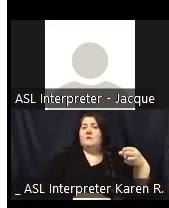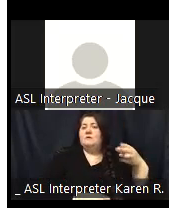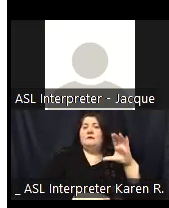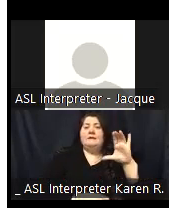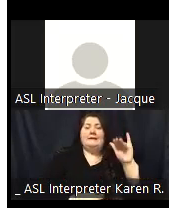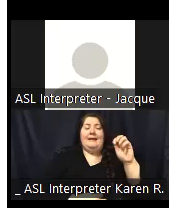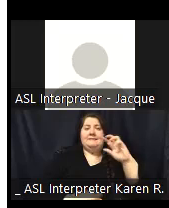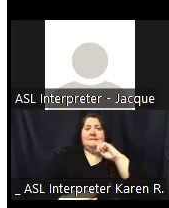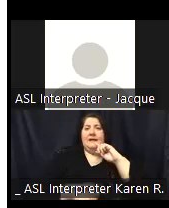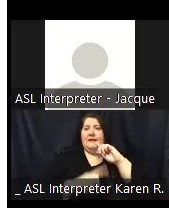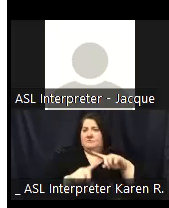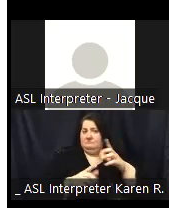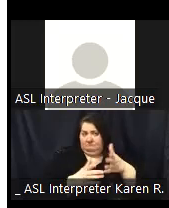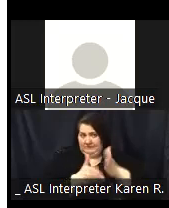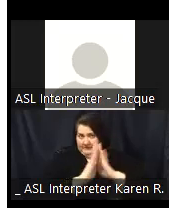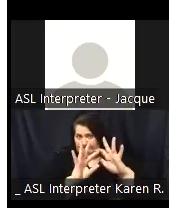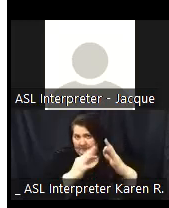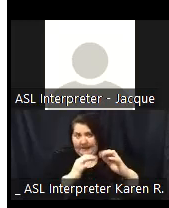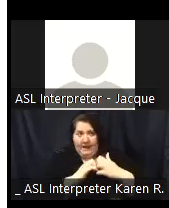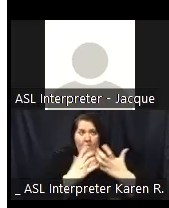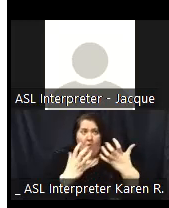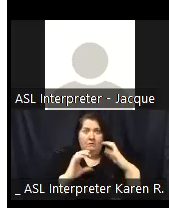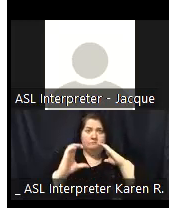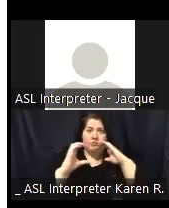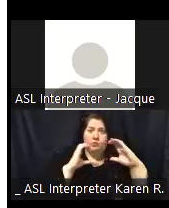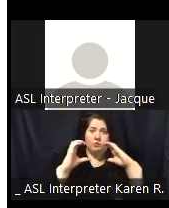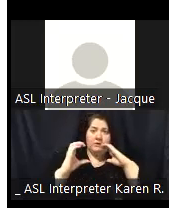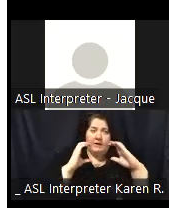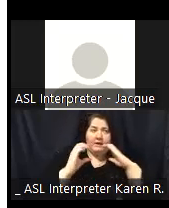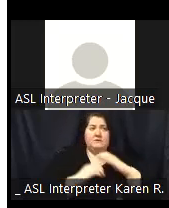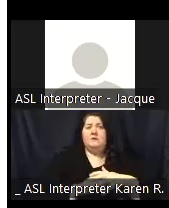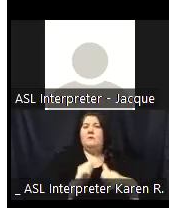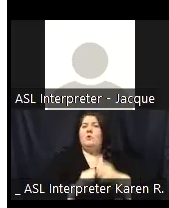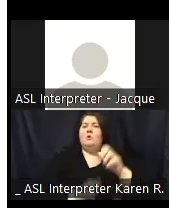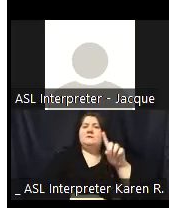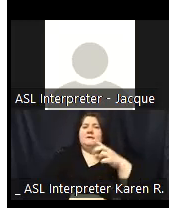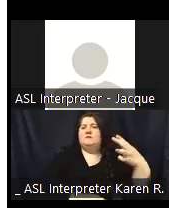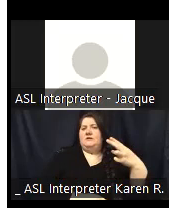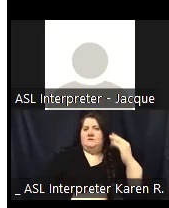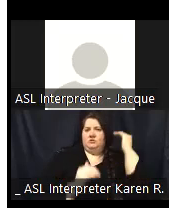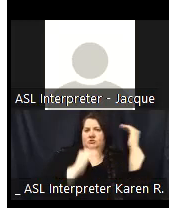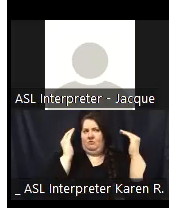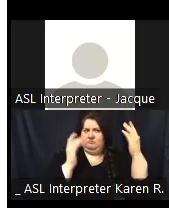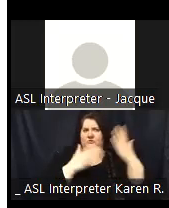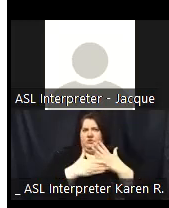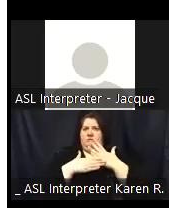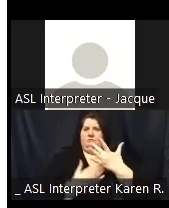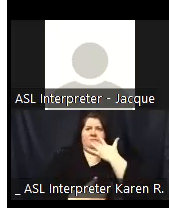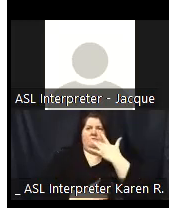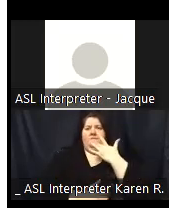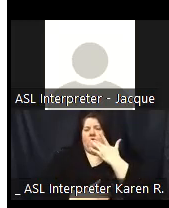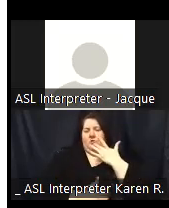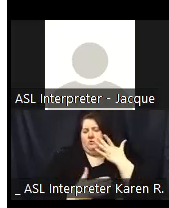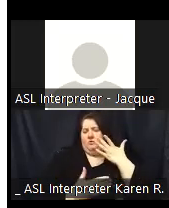answered, ask the family how they'd like to communicate. Most DHH adults are great at sharing their preferred form